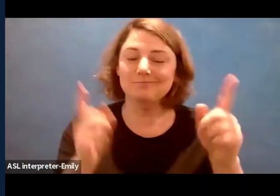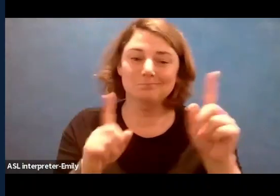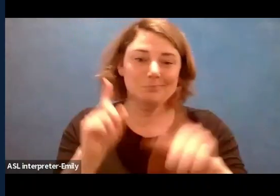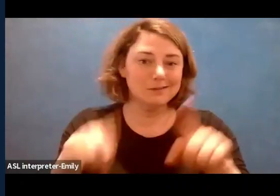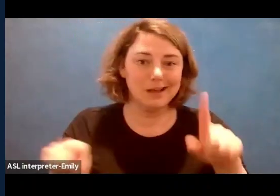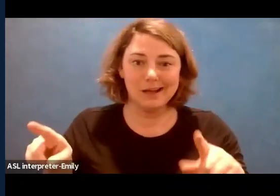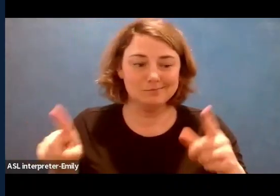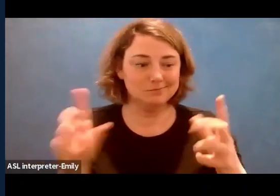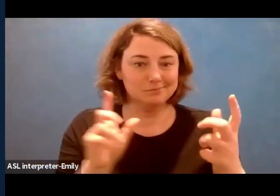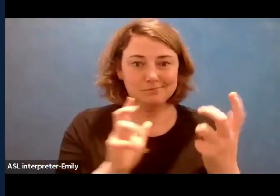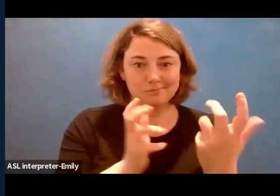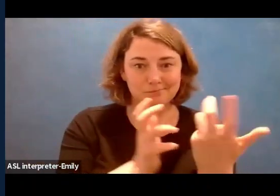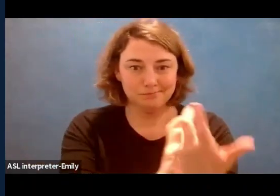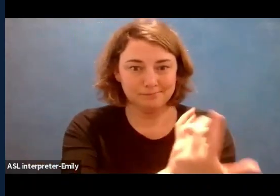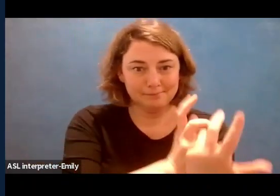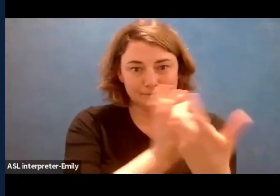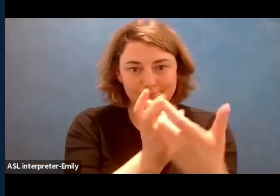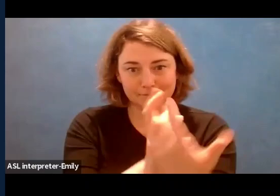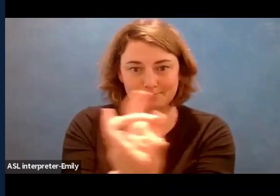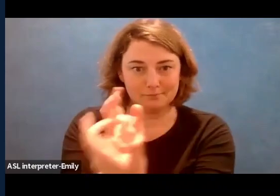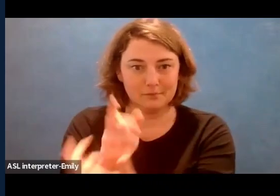multi-dimensional,